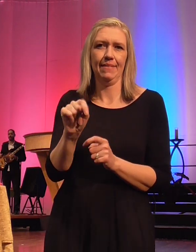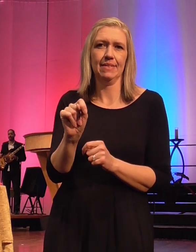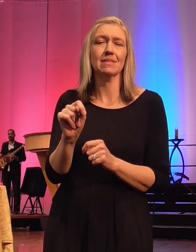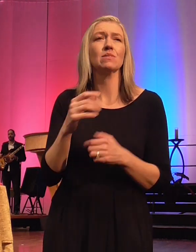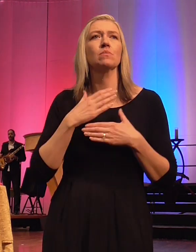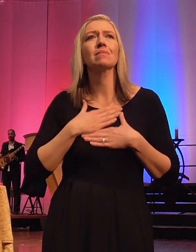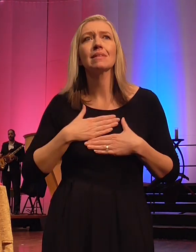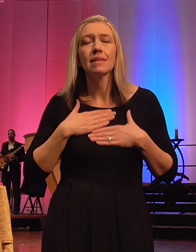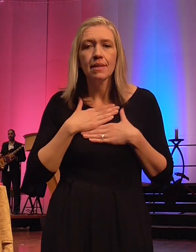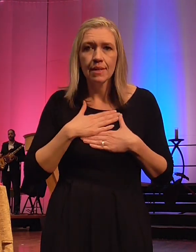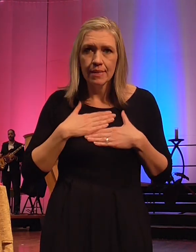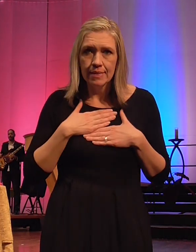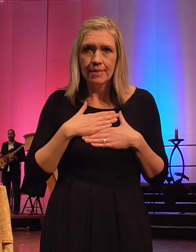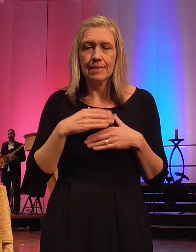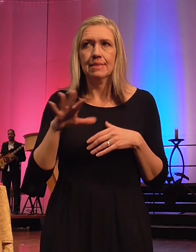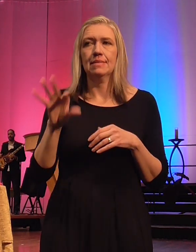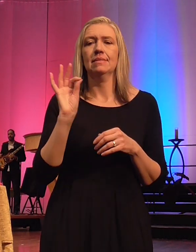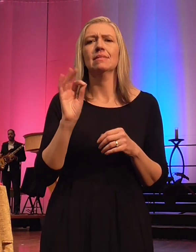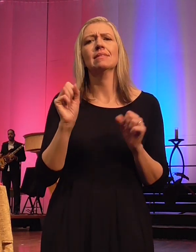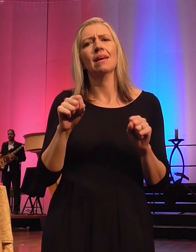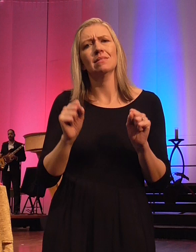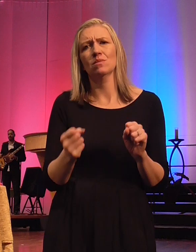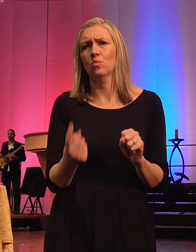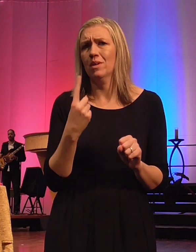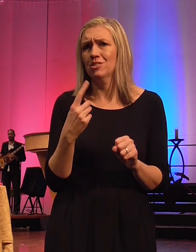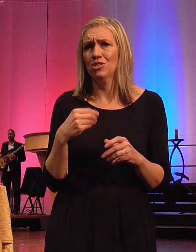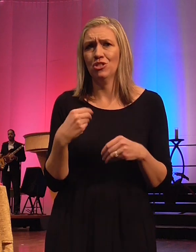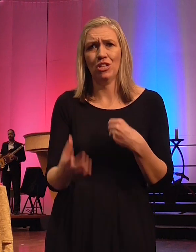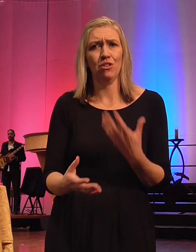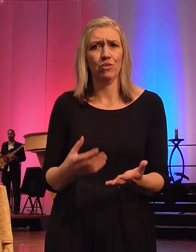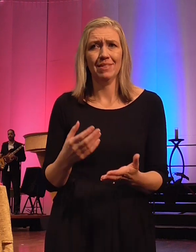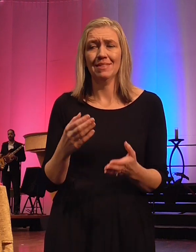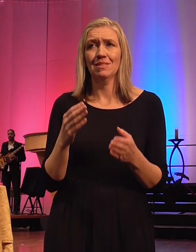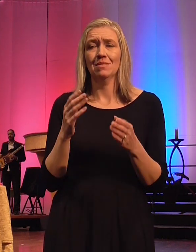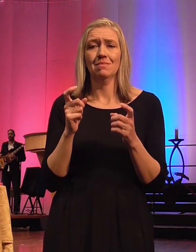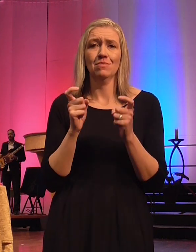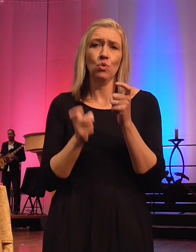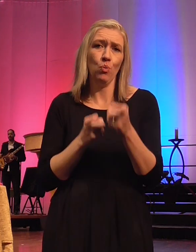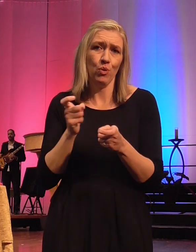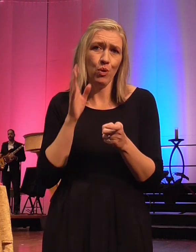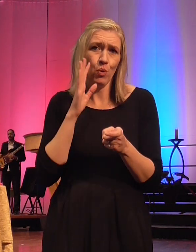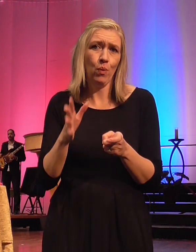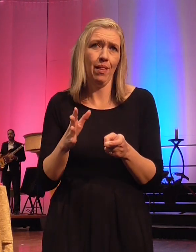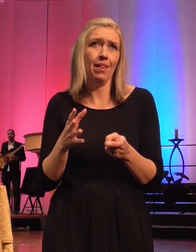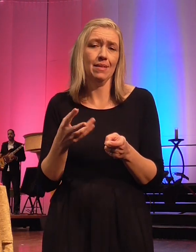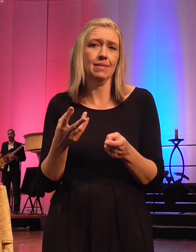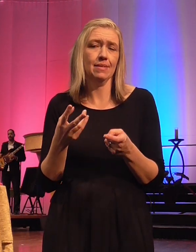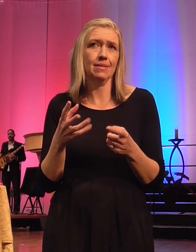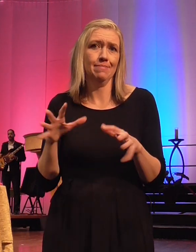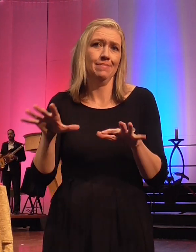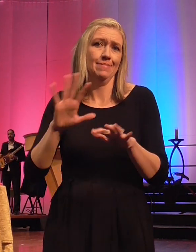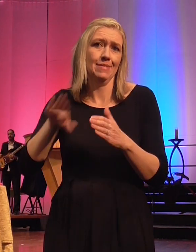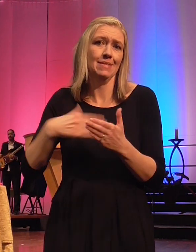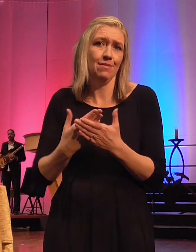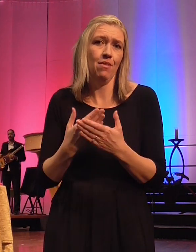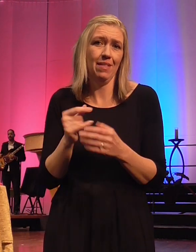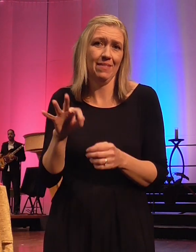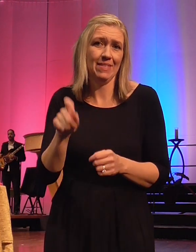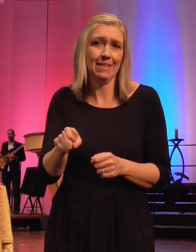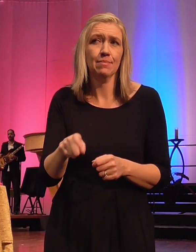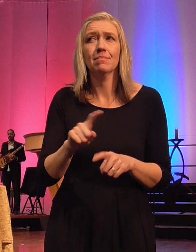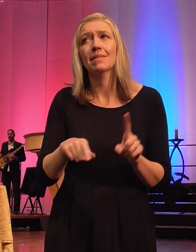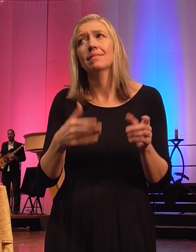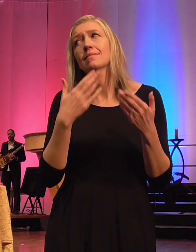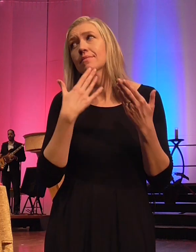please stop by, and yes, we had a very generous donor who's going to step up. So thank you, Mile High, for continuing to